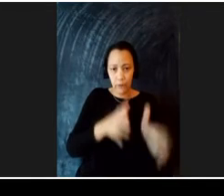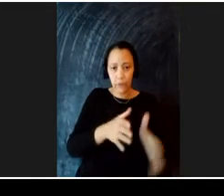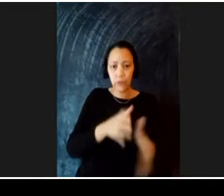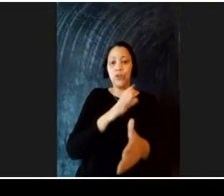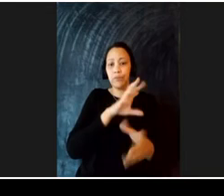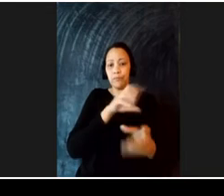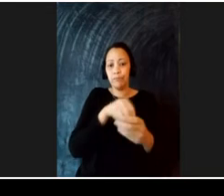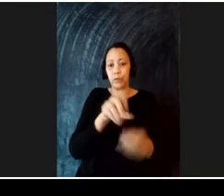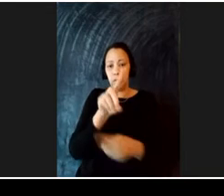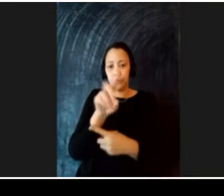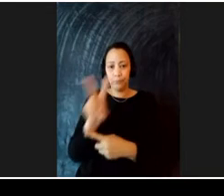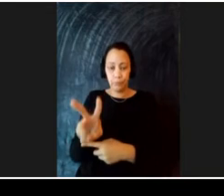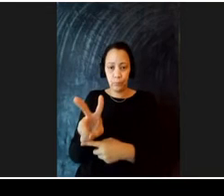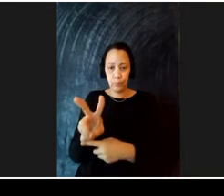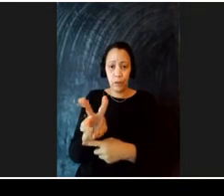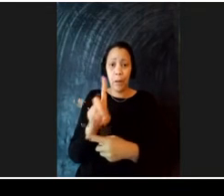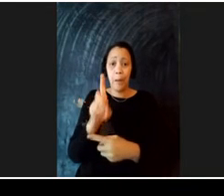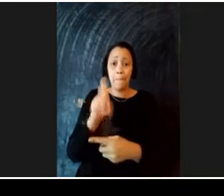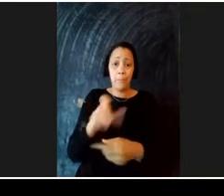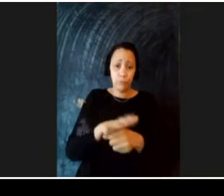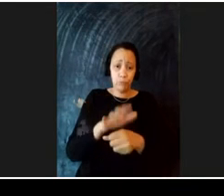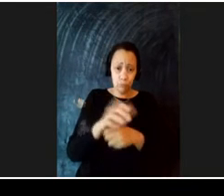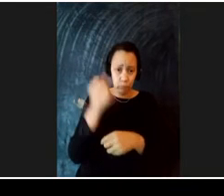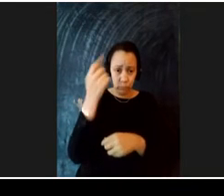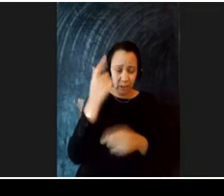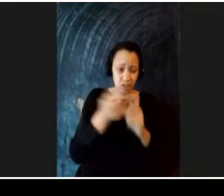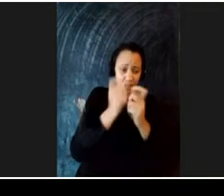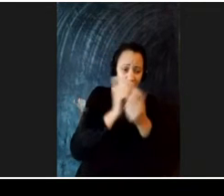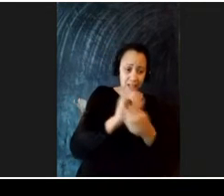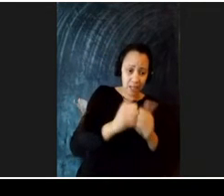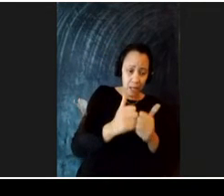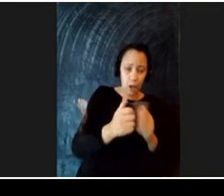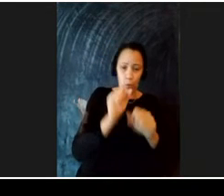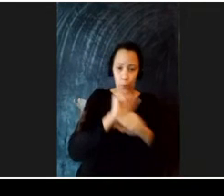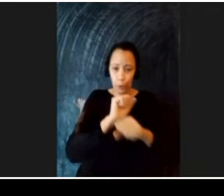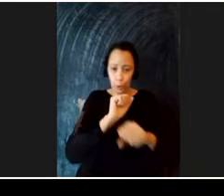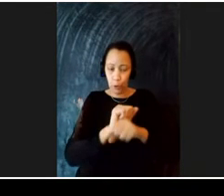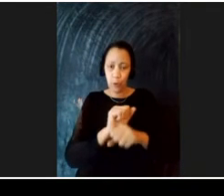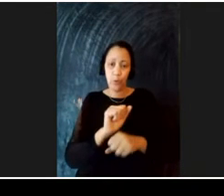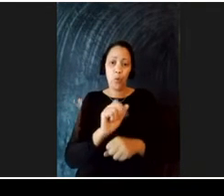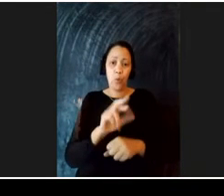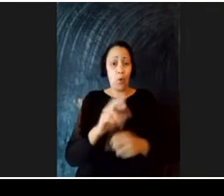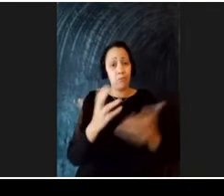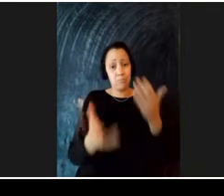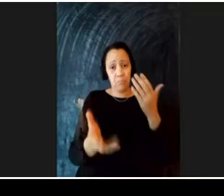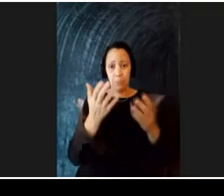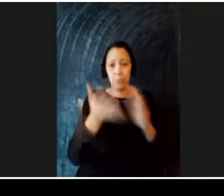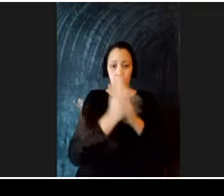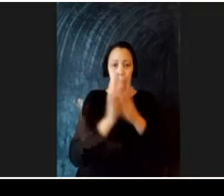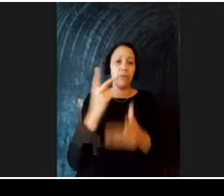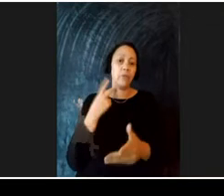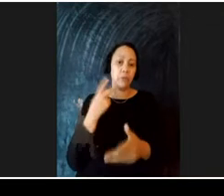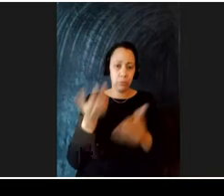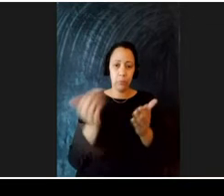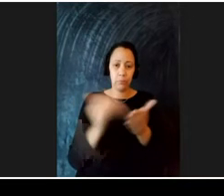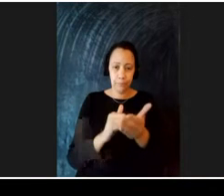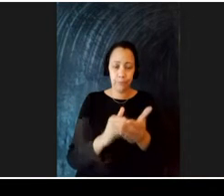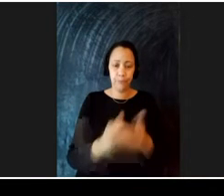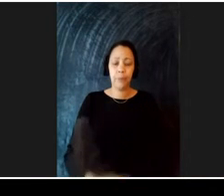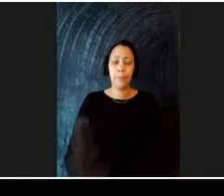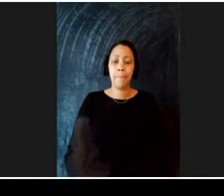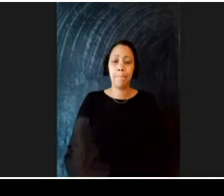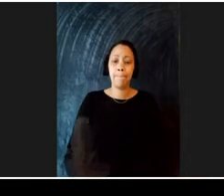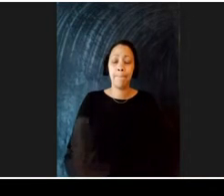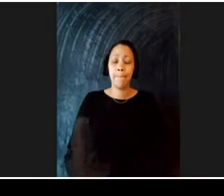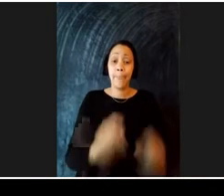survivors in need we recognize that calls to the demestic violence hotlines may go up and down what you are seeing is the